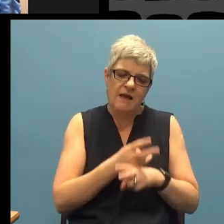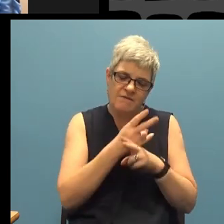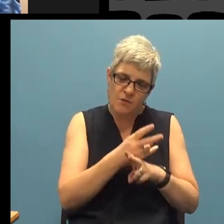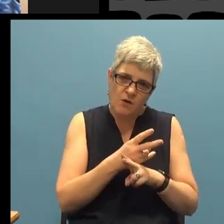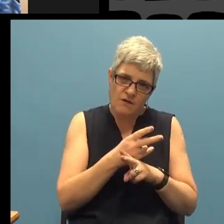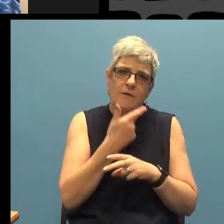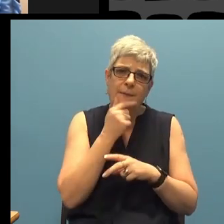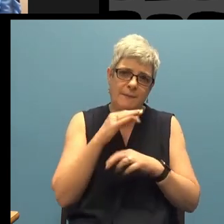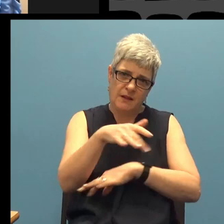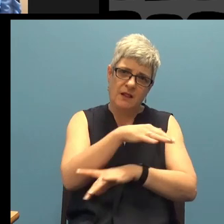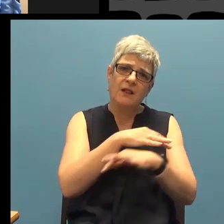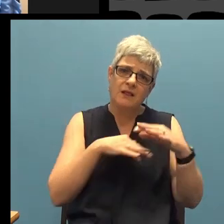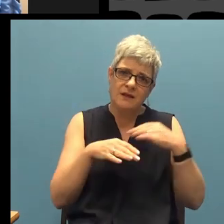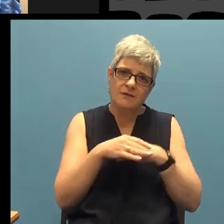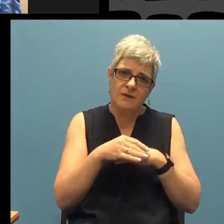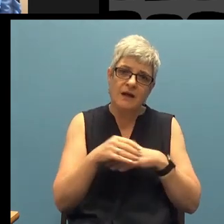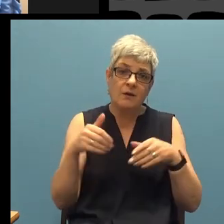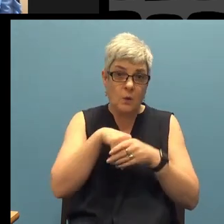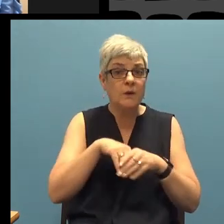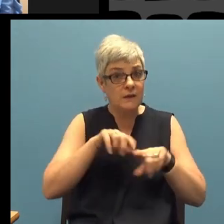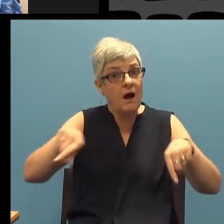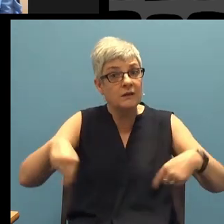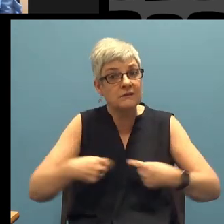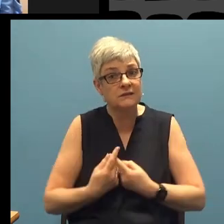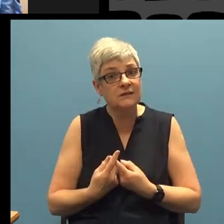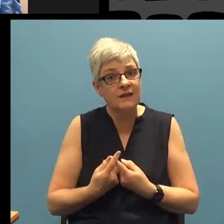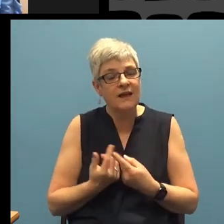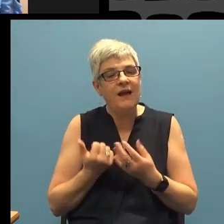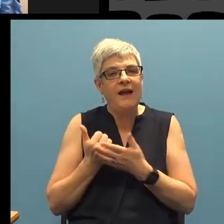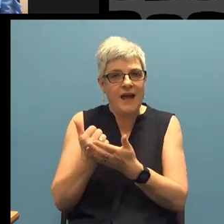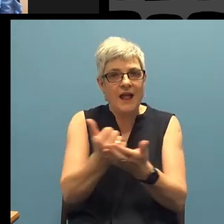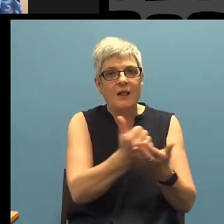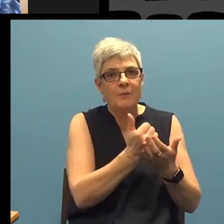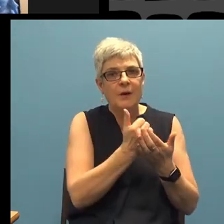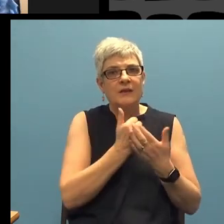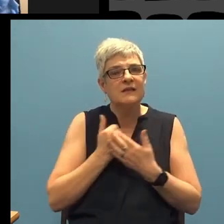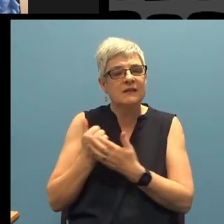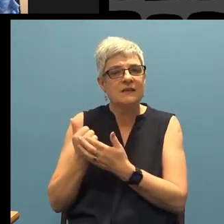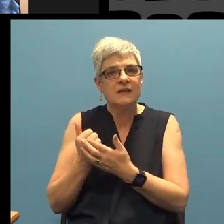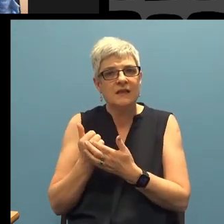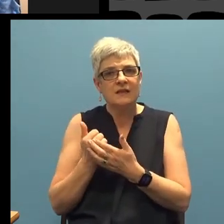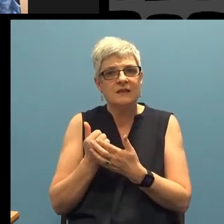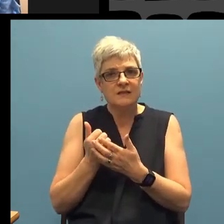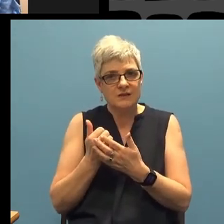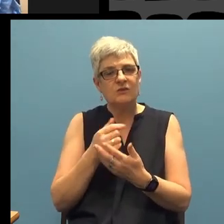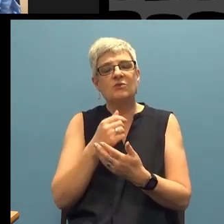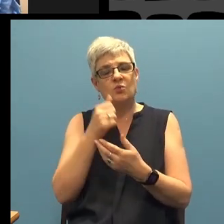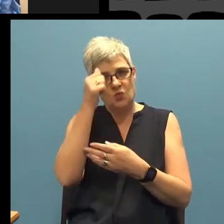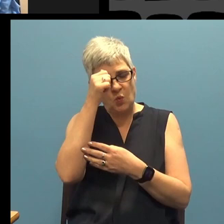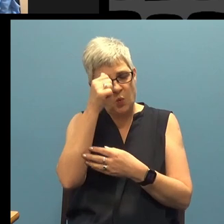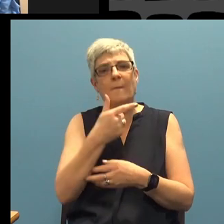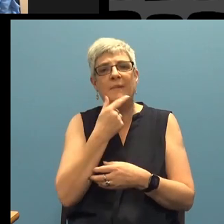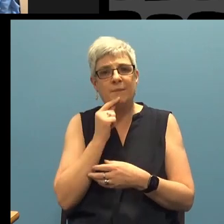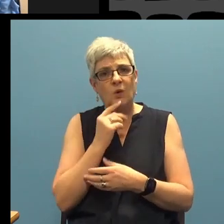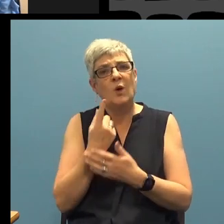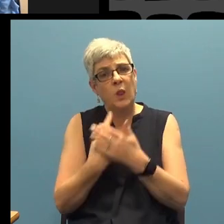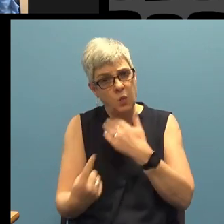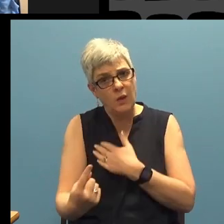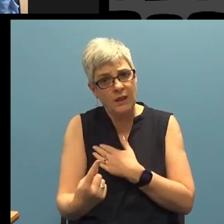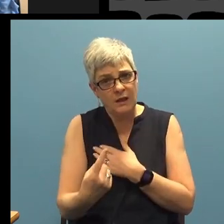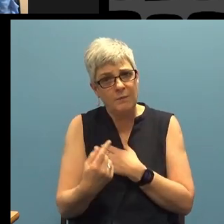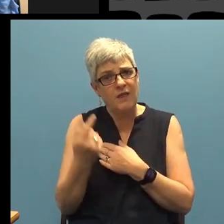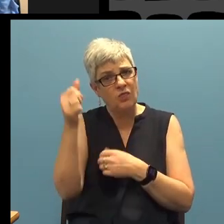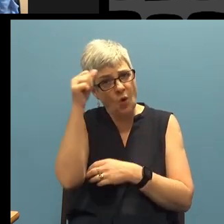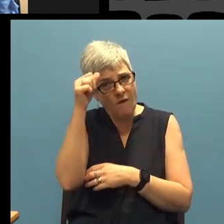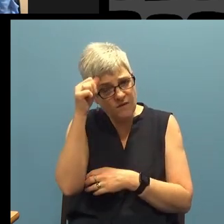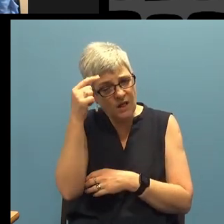those around them, including us. Help us be aware of those who are feeling lonely and to be thoughtful and caring